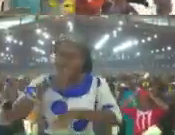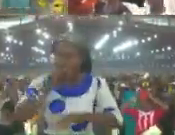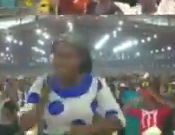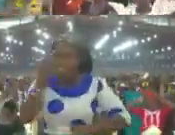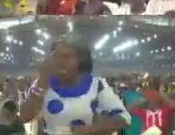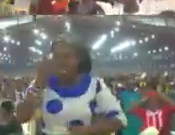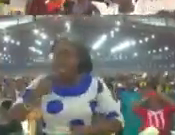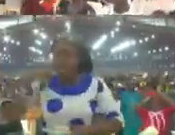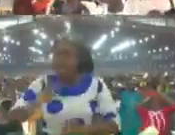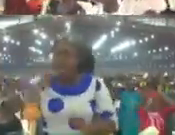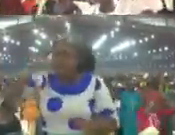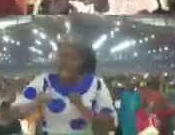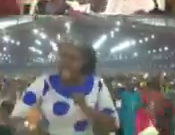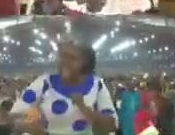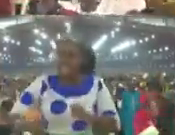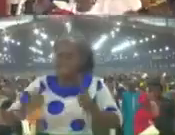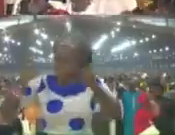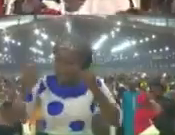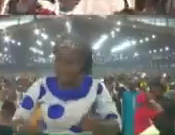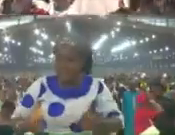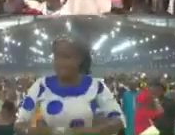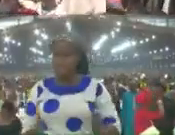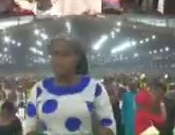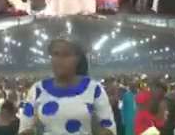must end tonight.